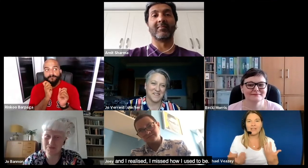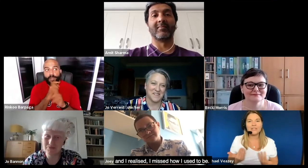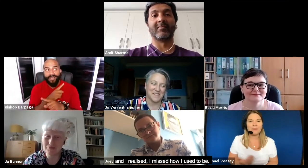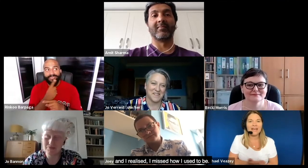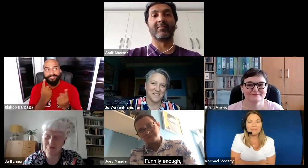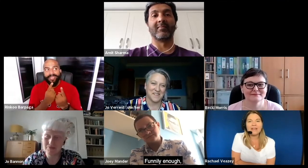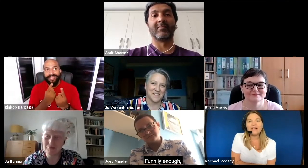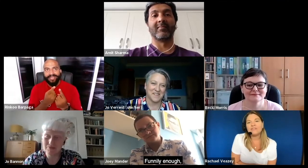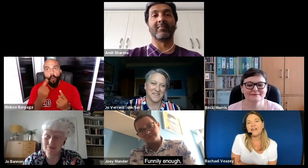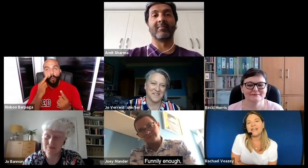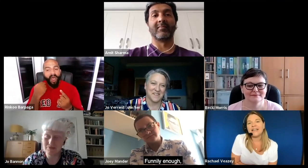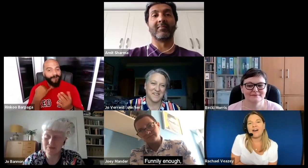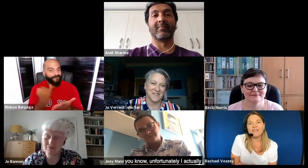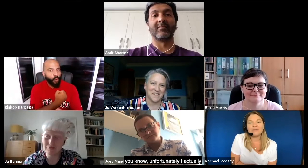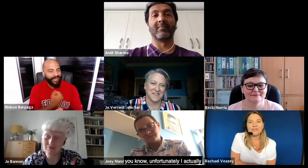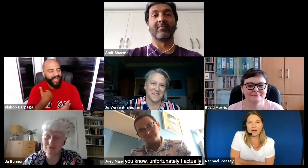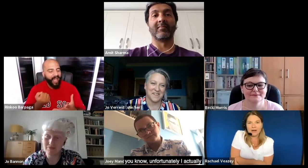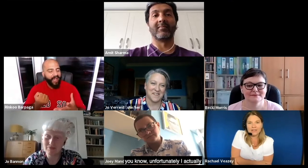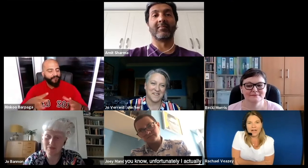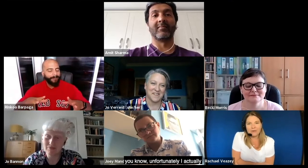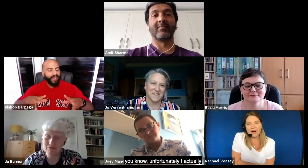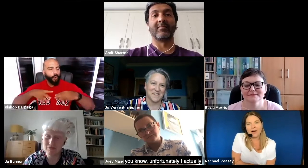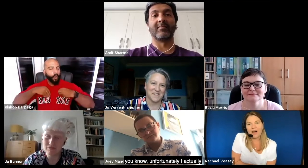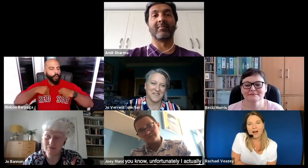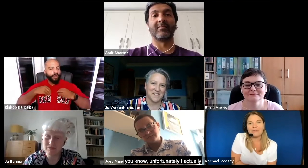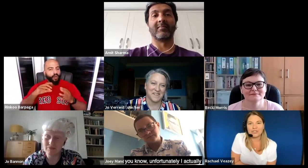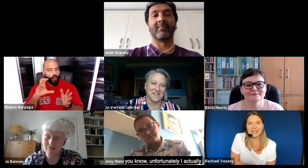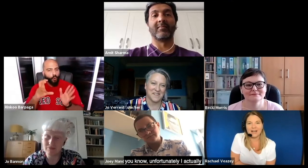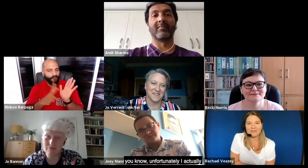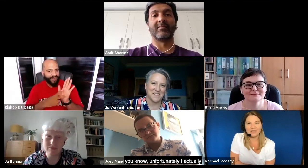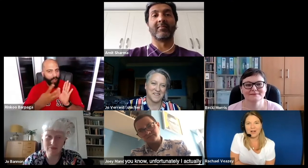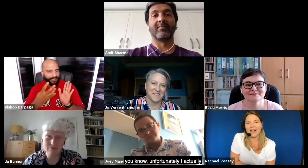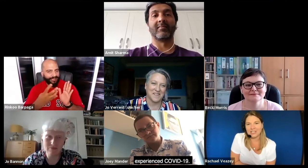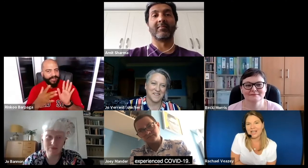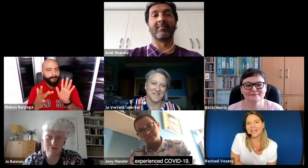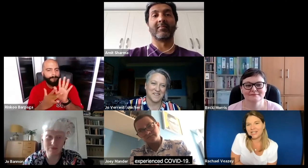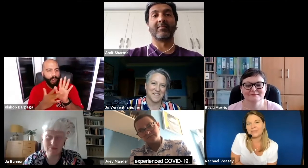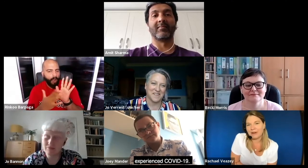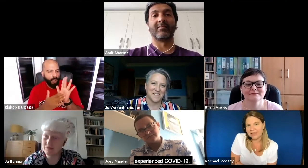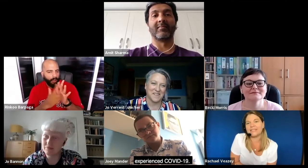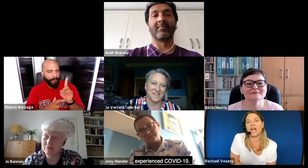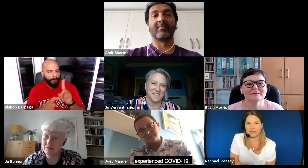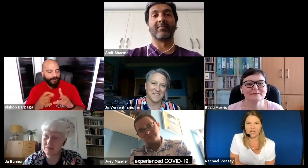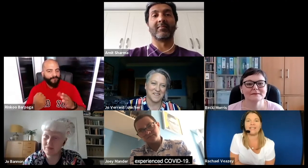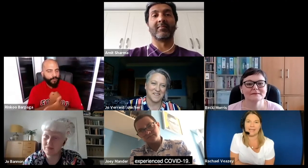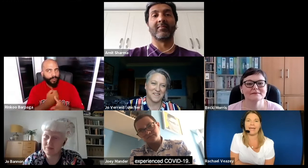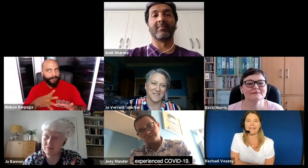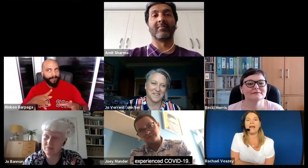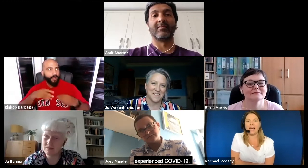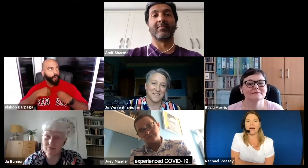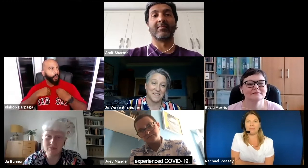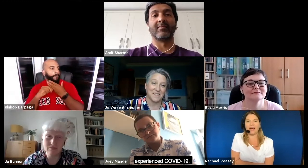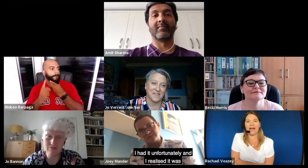I missed how I used to be. But funnily enough, you know, unfortunately, I actually experienced